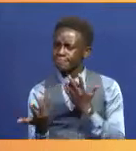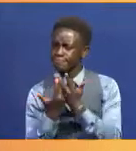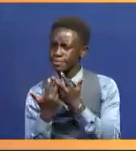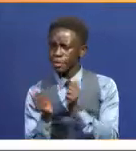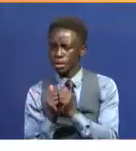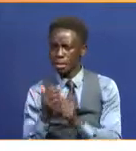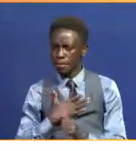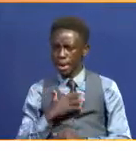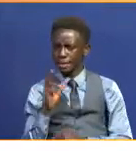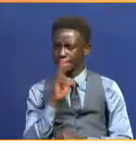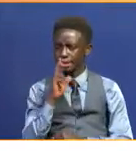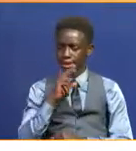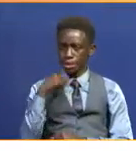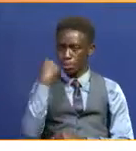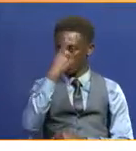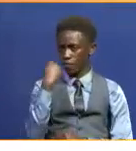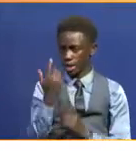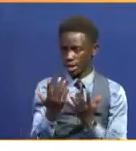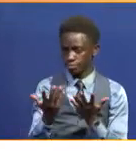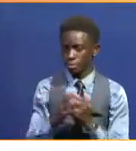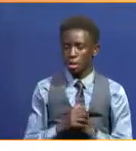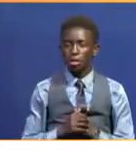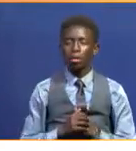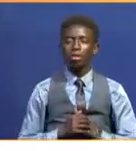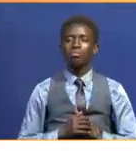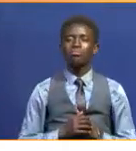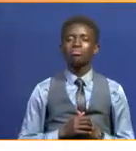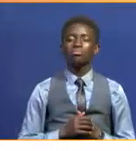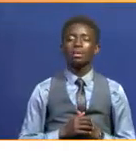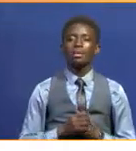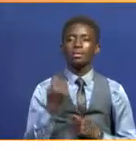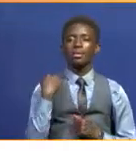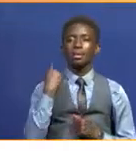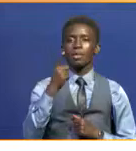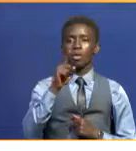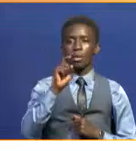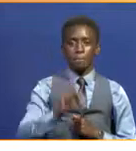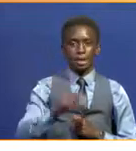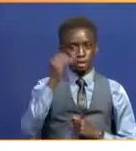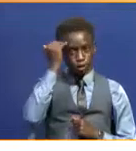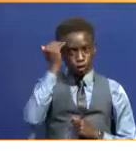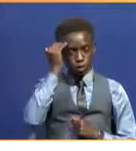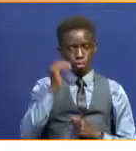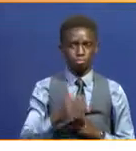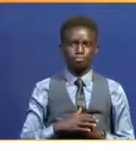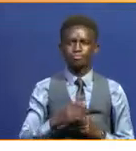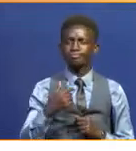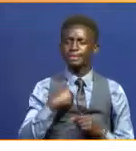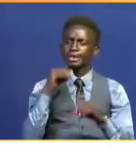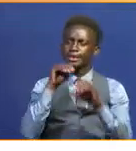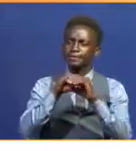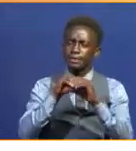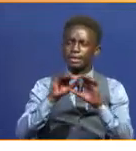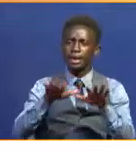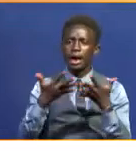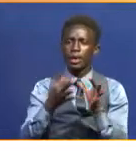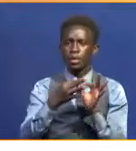profile, so the first things you probably look at is how long do you intend on investing?